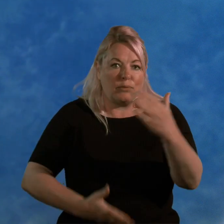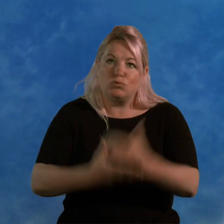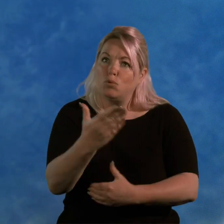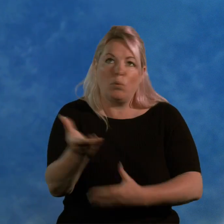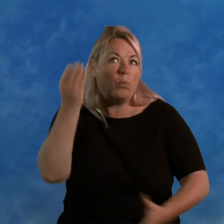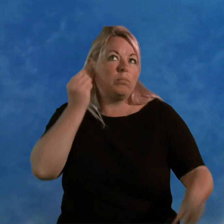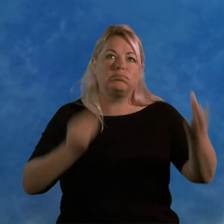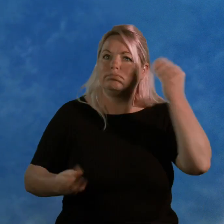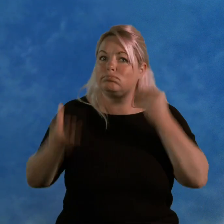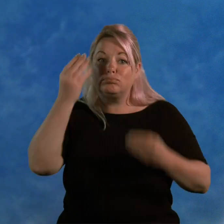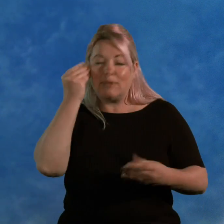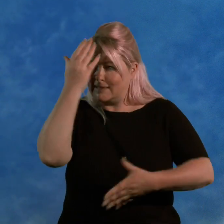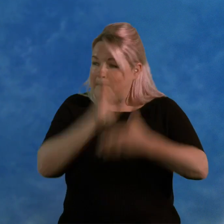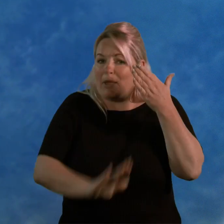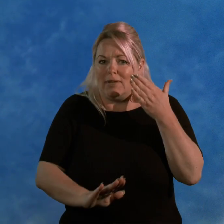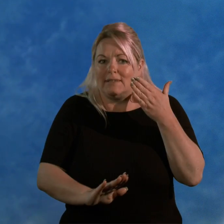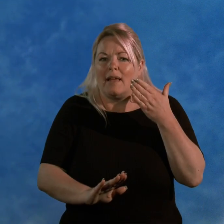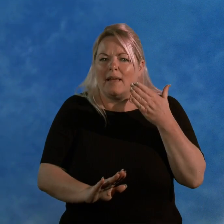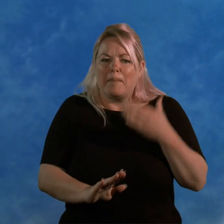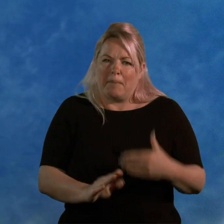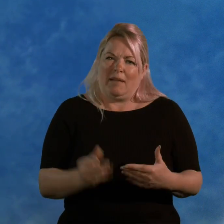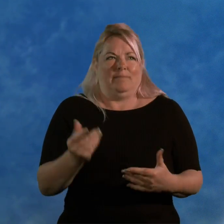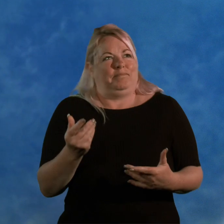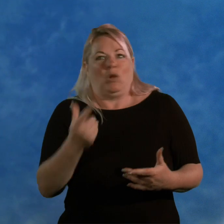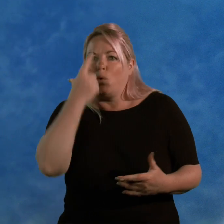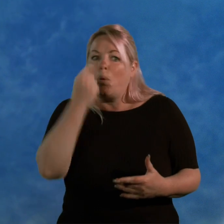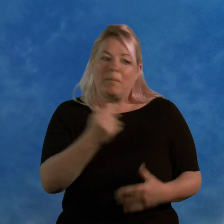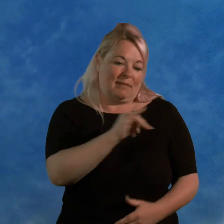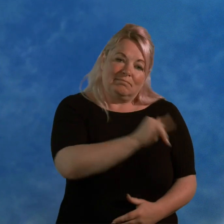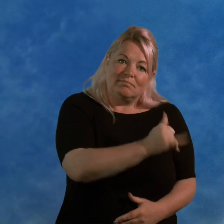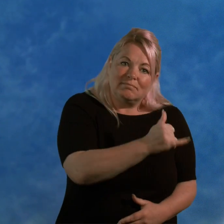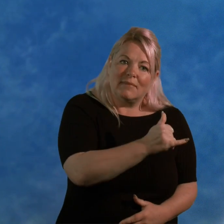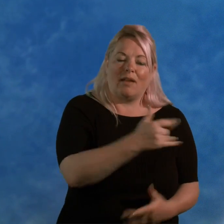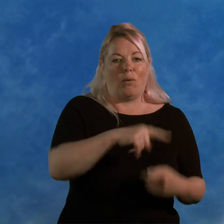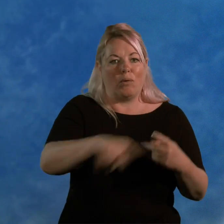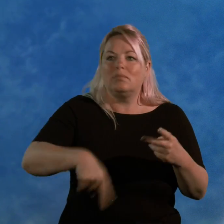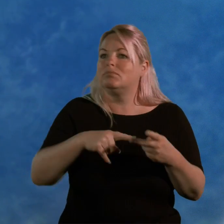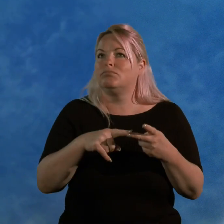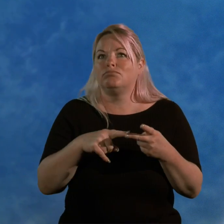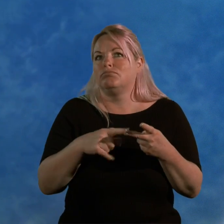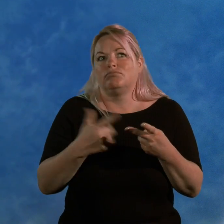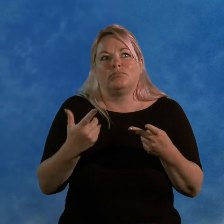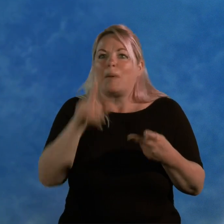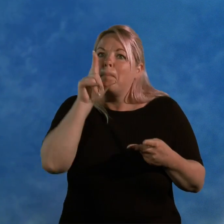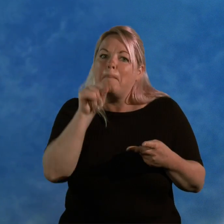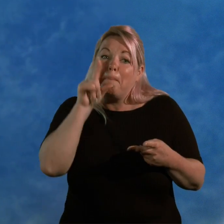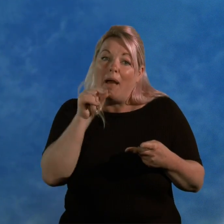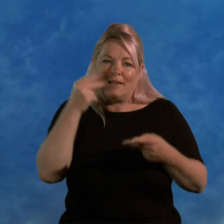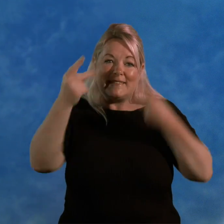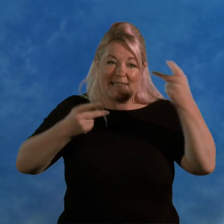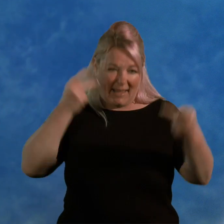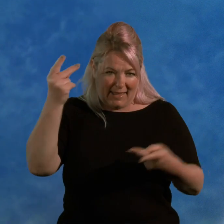hearing experiences. Sometimes they're just small things like hearing the telephone ring or birds